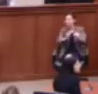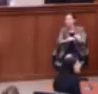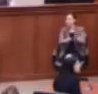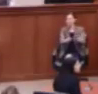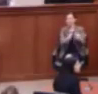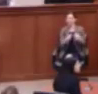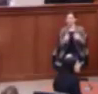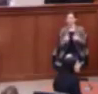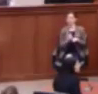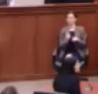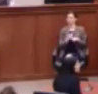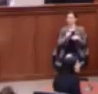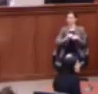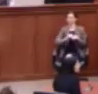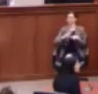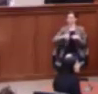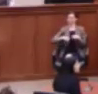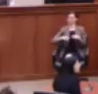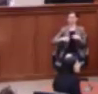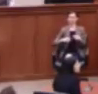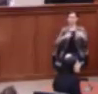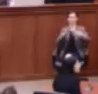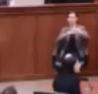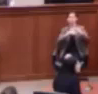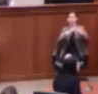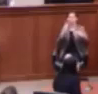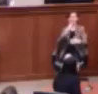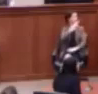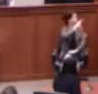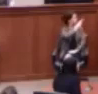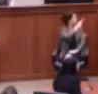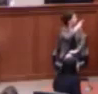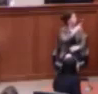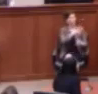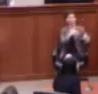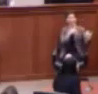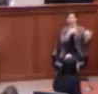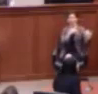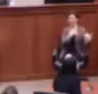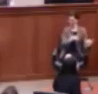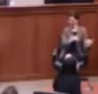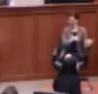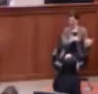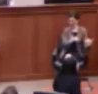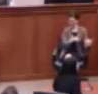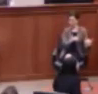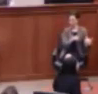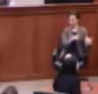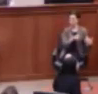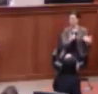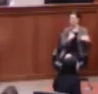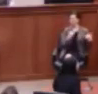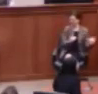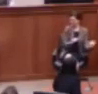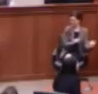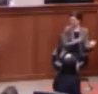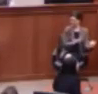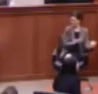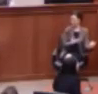them with the training that they need. The chart that you have there shows currently what has been taking place. We have